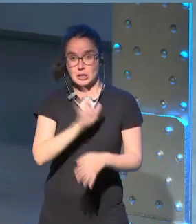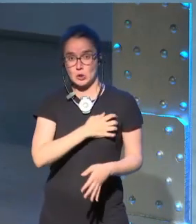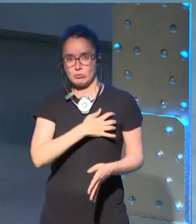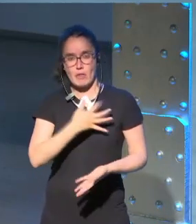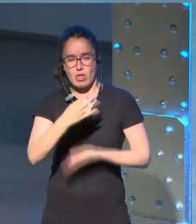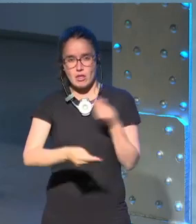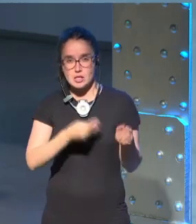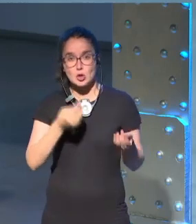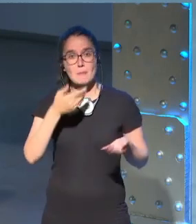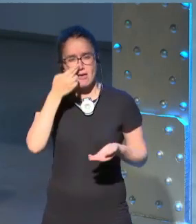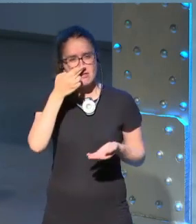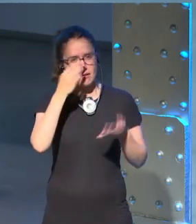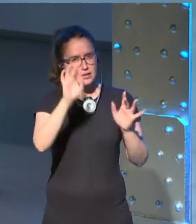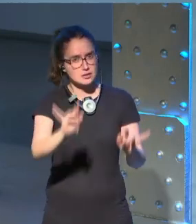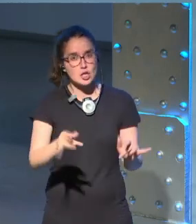awfulness.